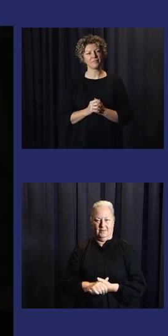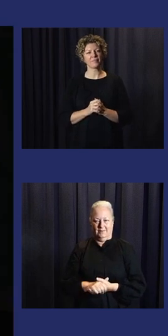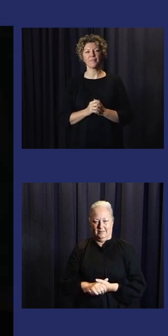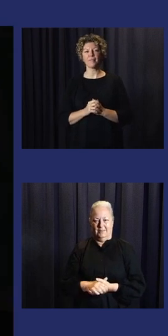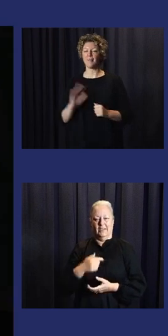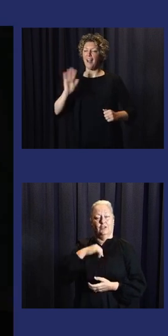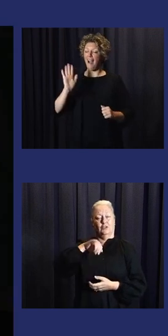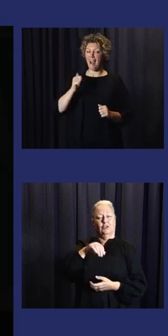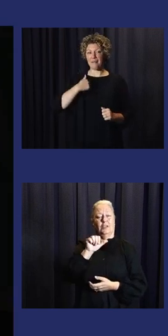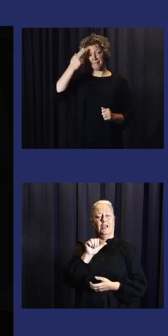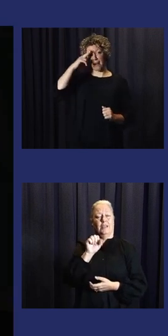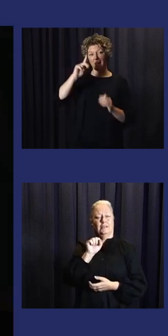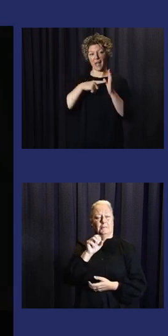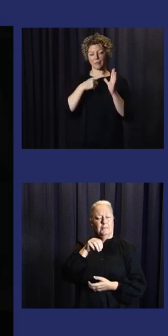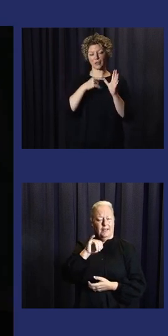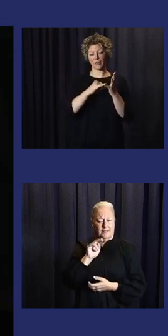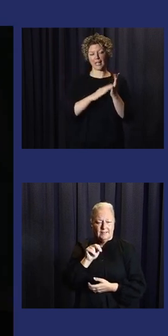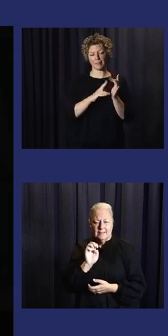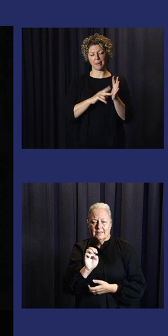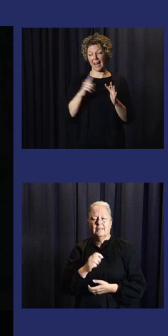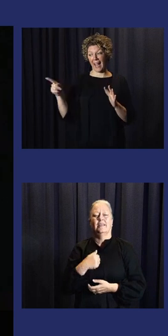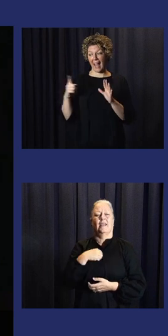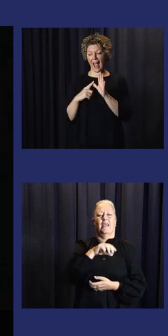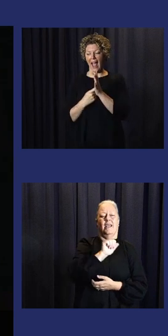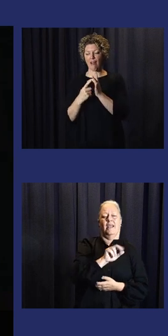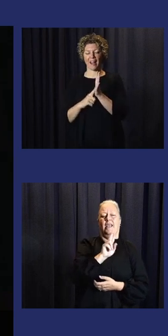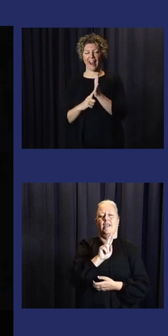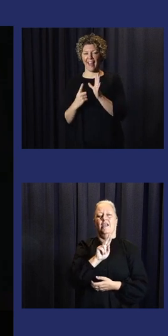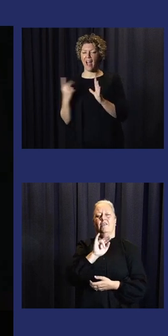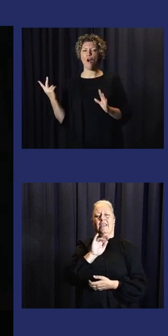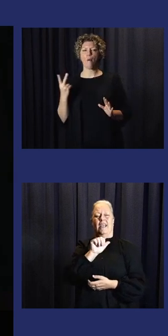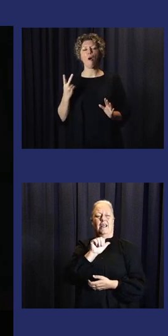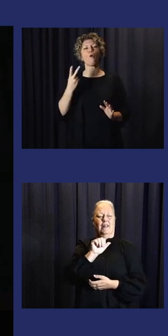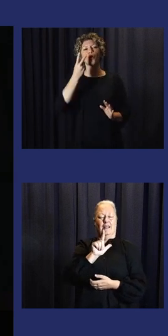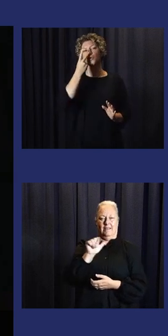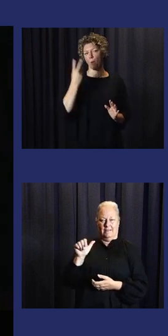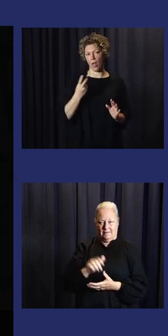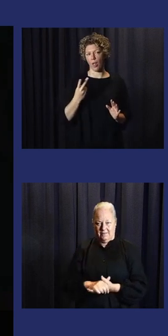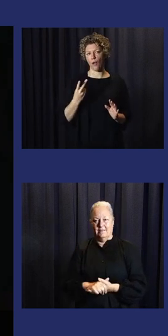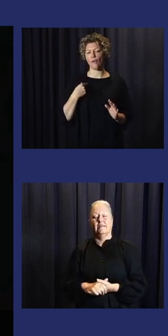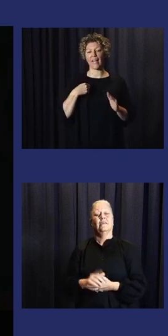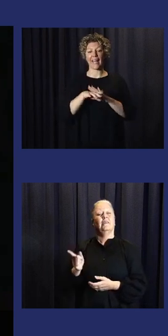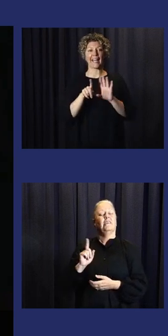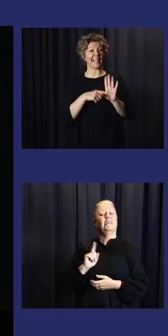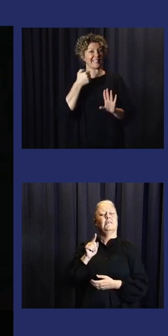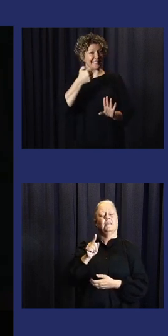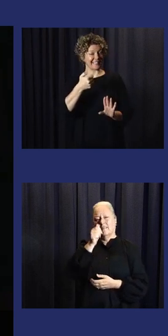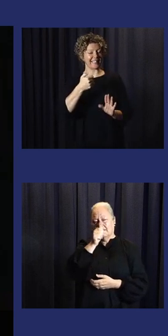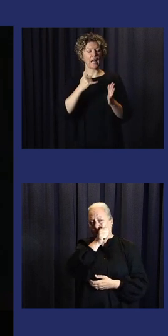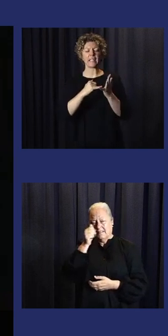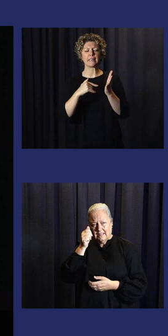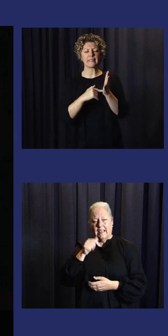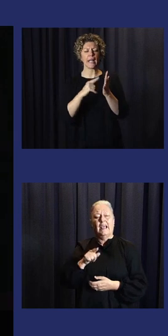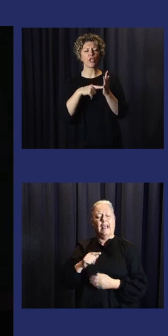Hello, my name is Jasmine and this is Ariella. We are both 12 years old and in Year 6 at St